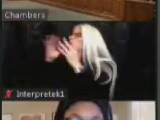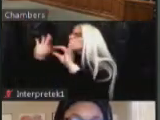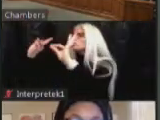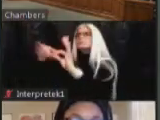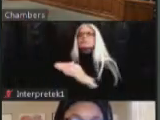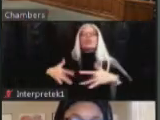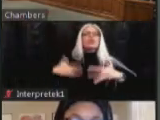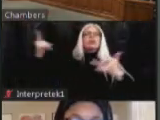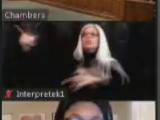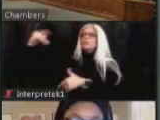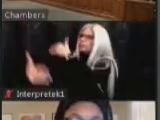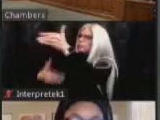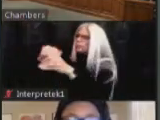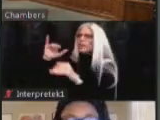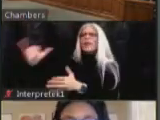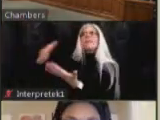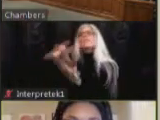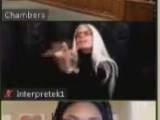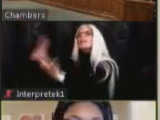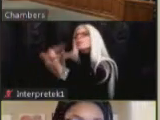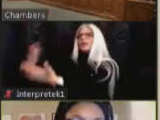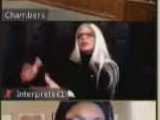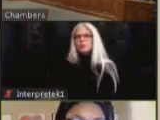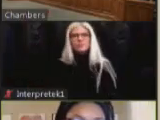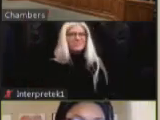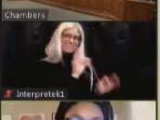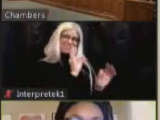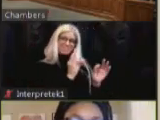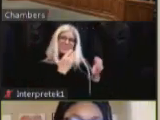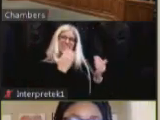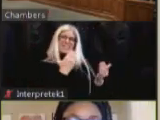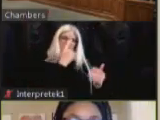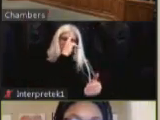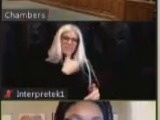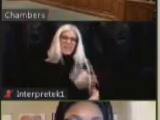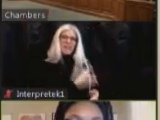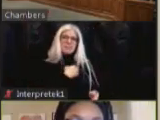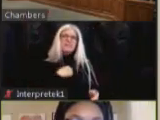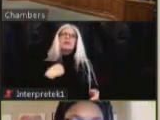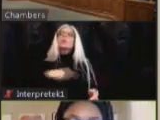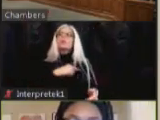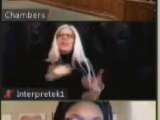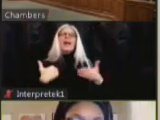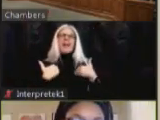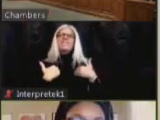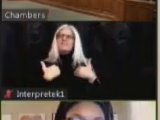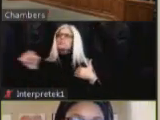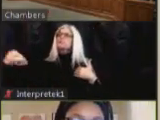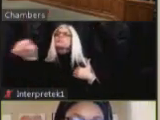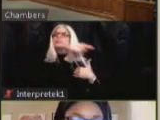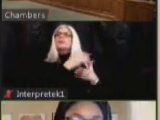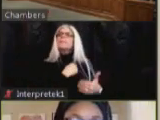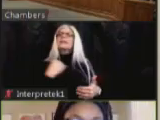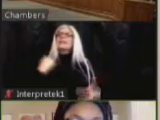in our community. Thank you. Thank you so much for that invitation. We have a number of members, Kevin Barry and Valerie